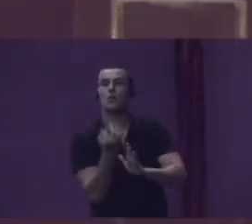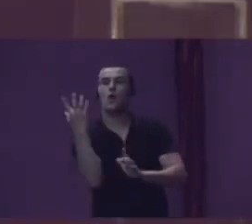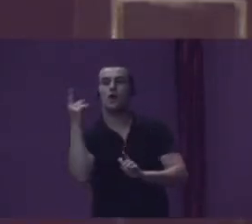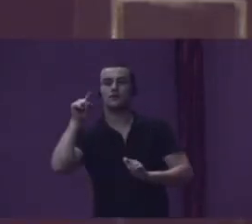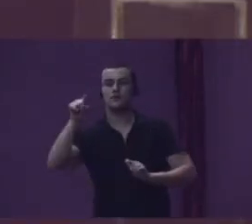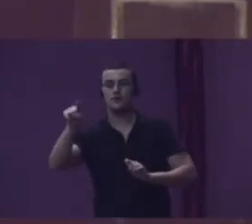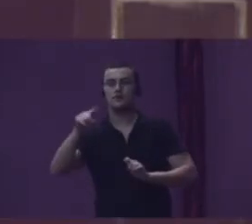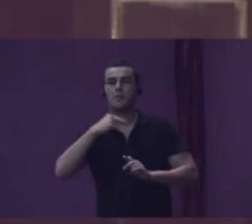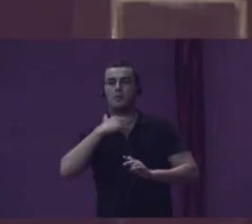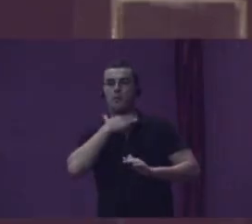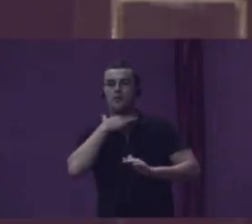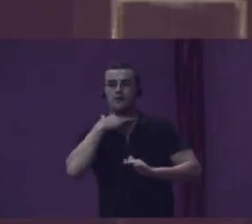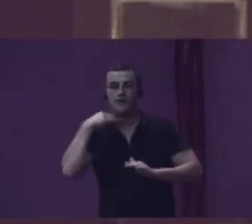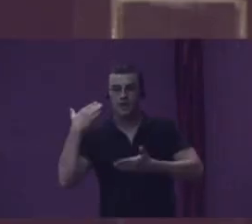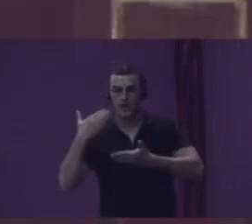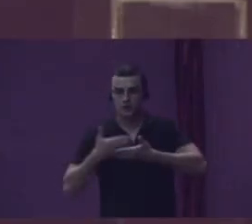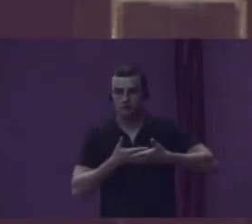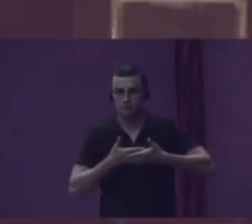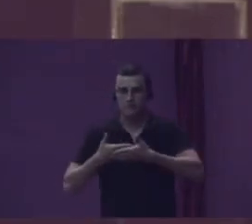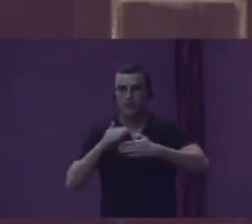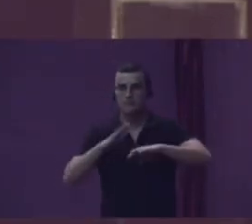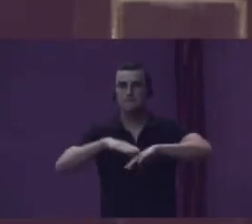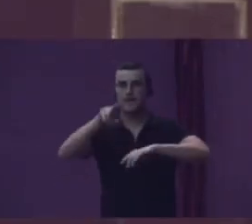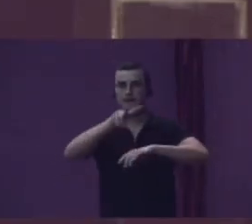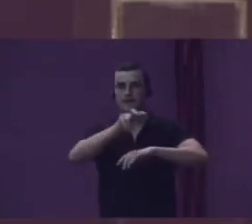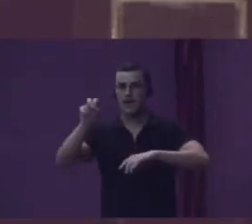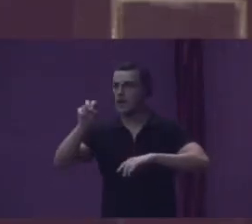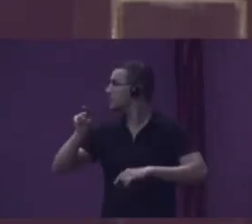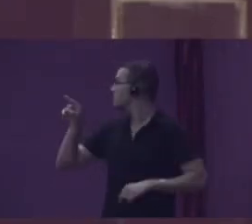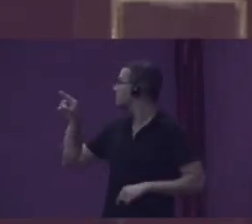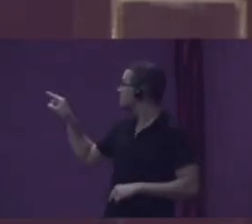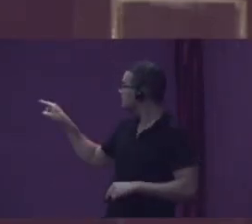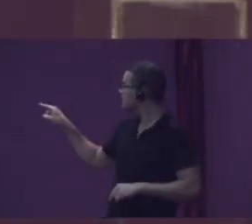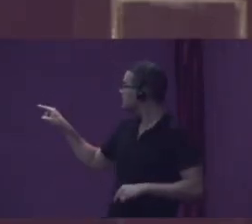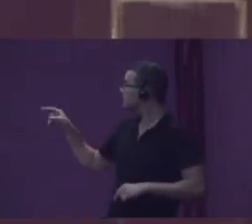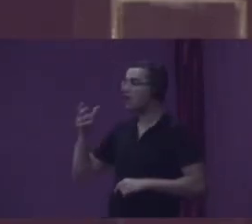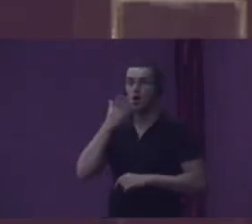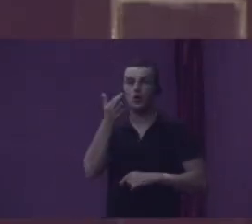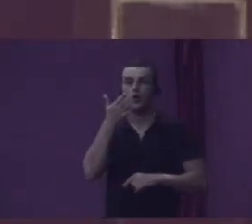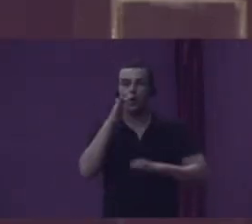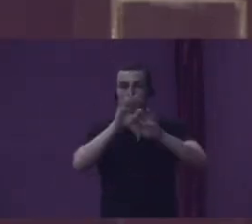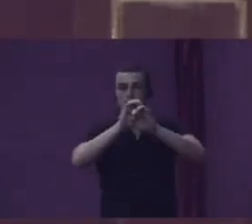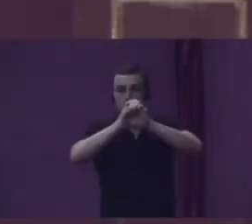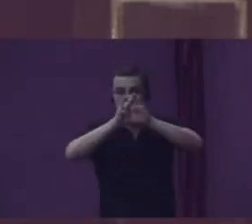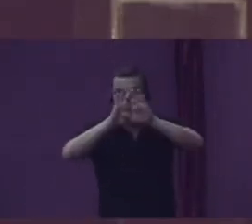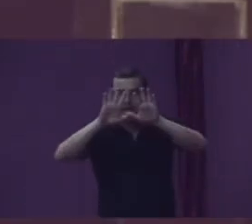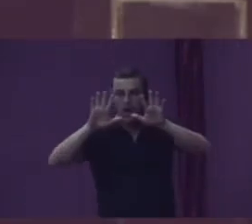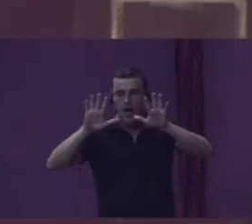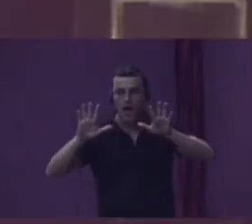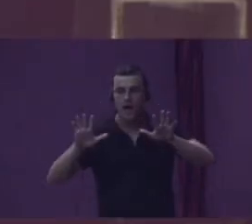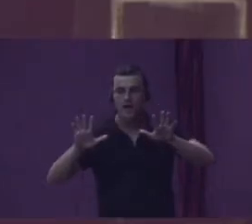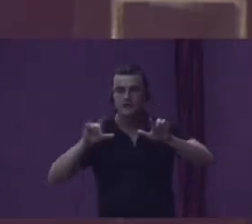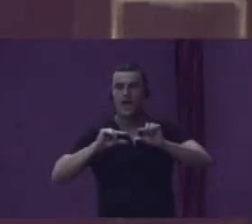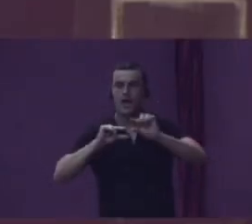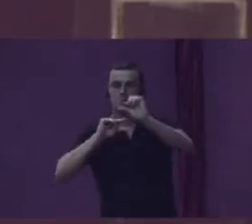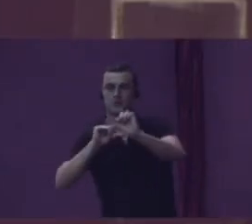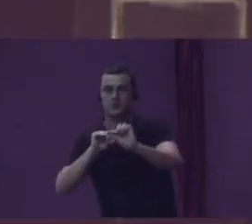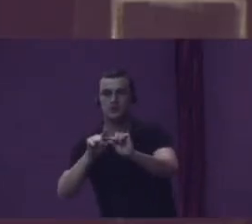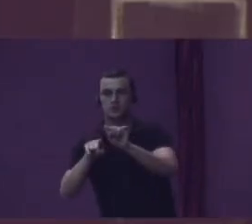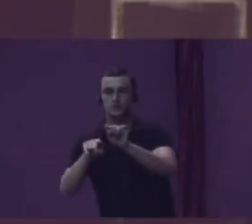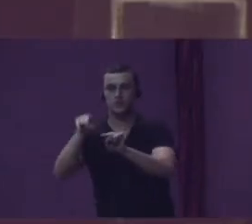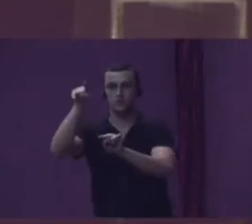am from, lighter colors as well. So the MMR in Malawi is 634